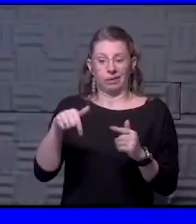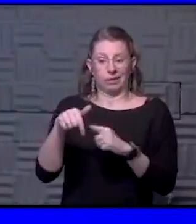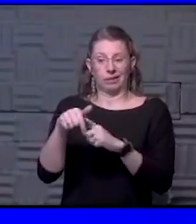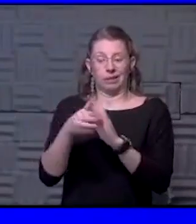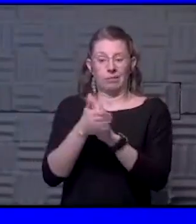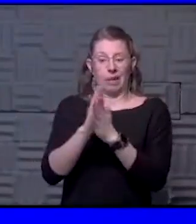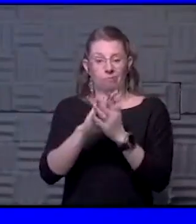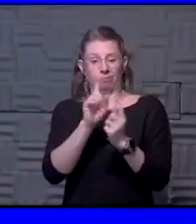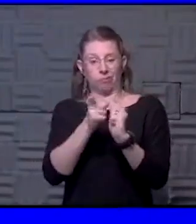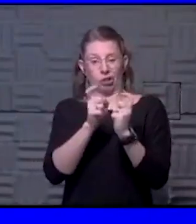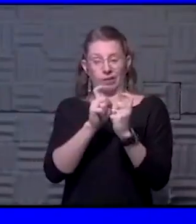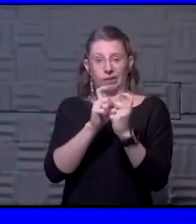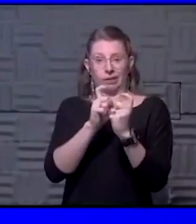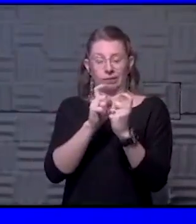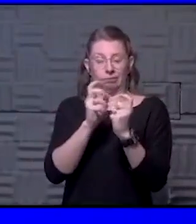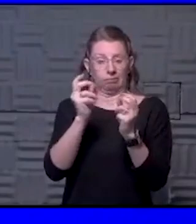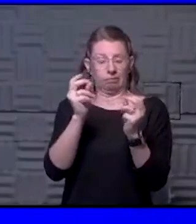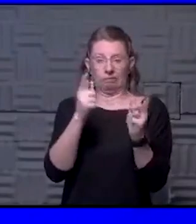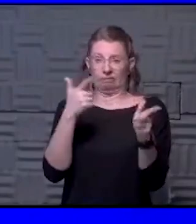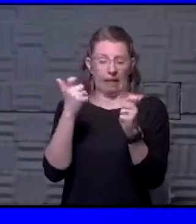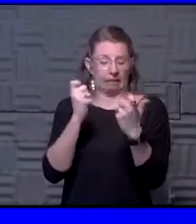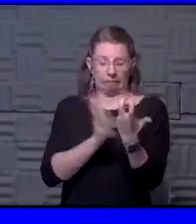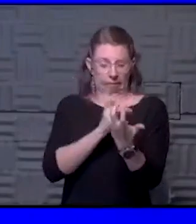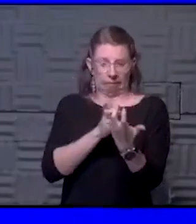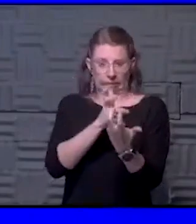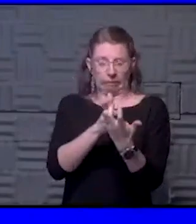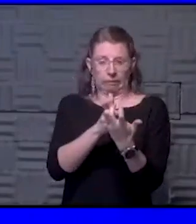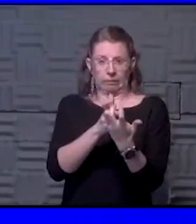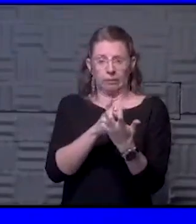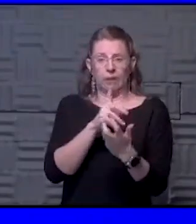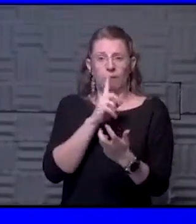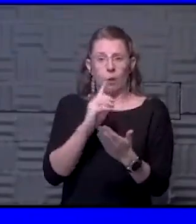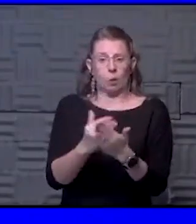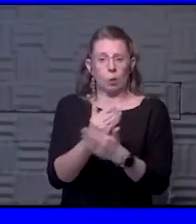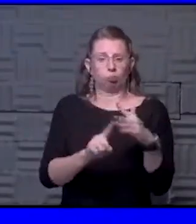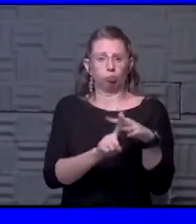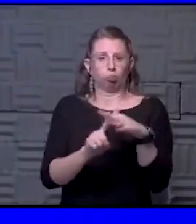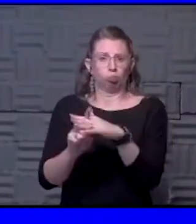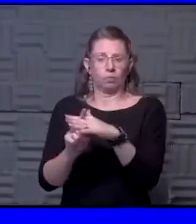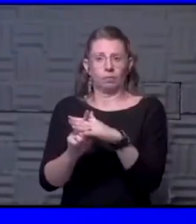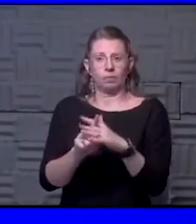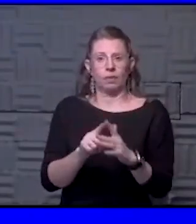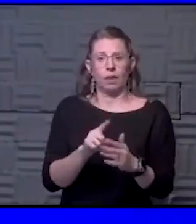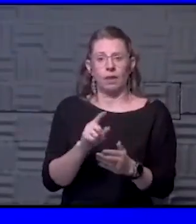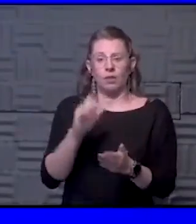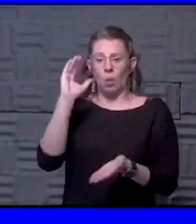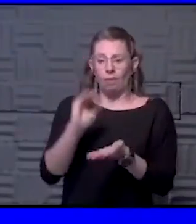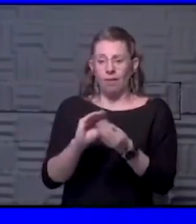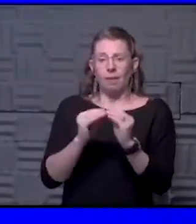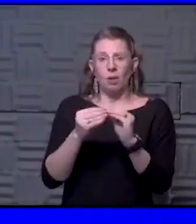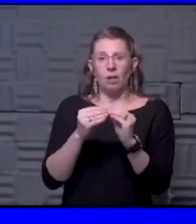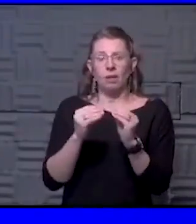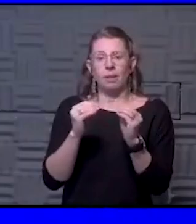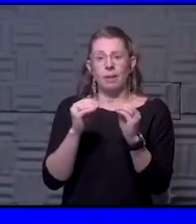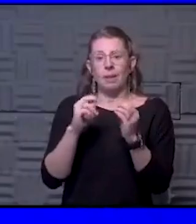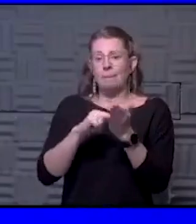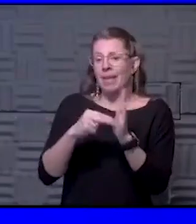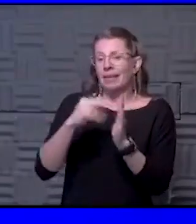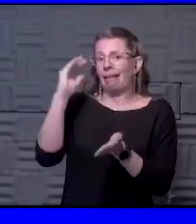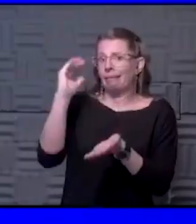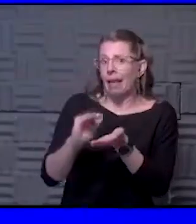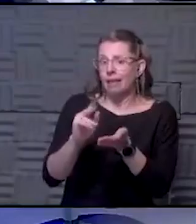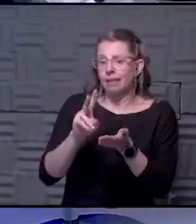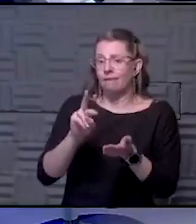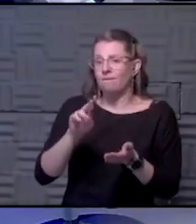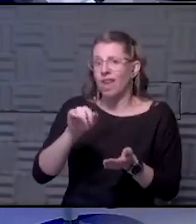sort of adjusted on the fly as these new variants come. But Yep. less numbers mean less variants, so, you know, all the more reason. I know. Keep